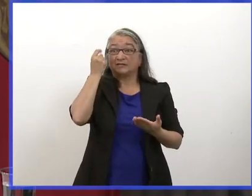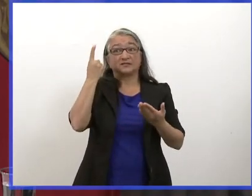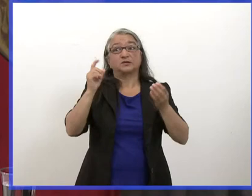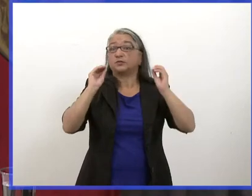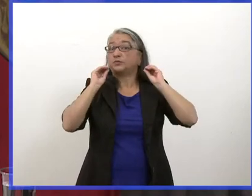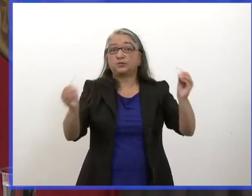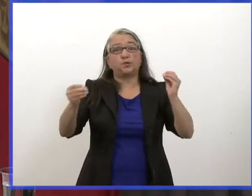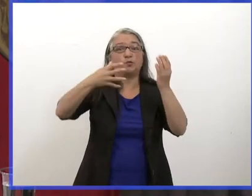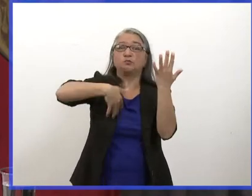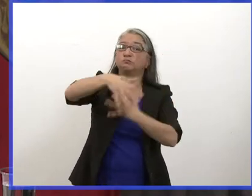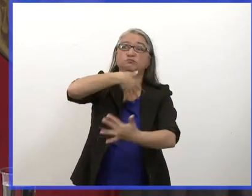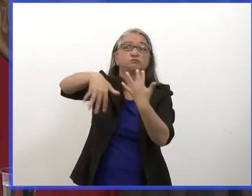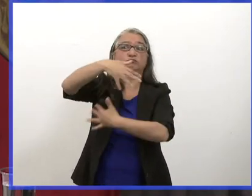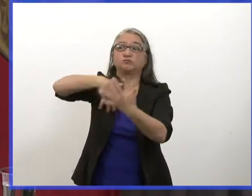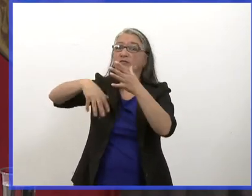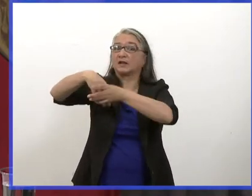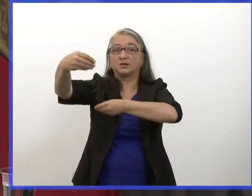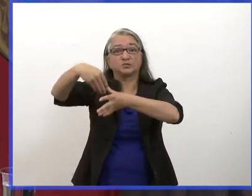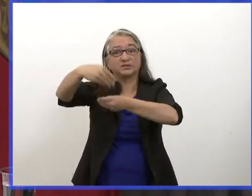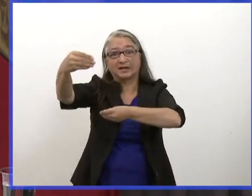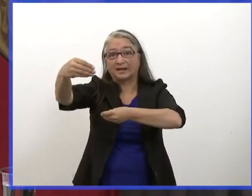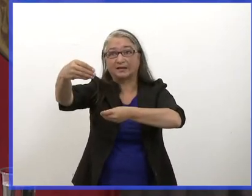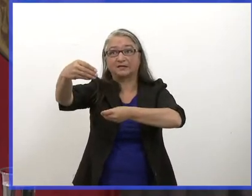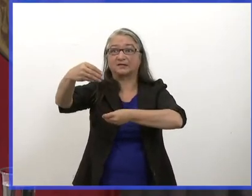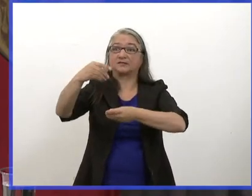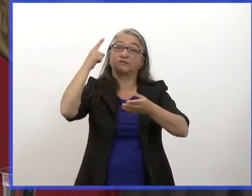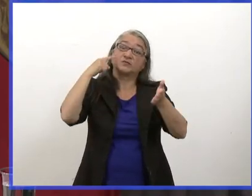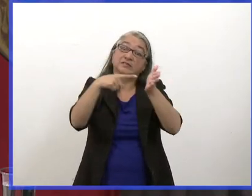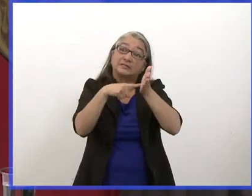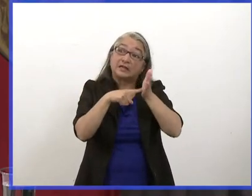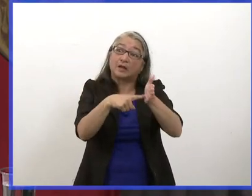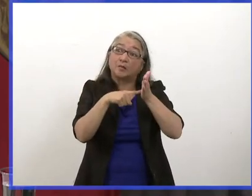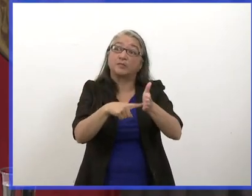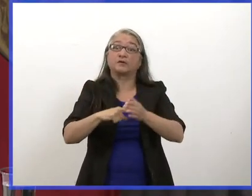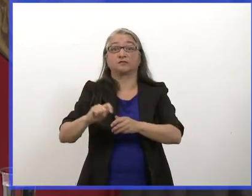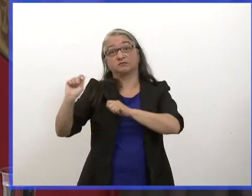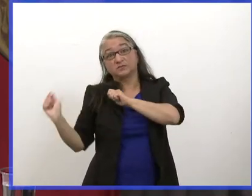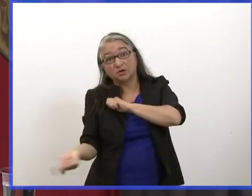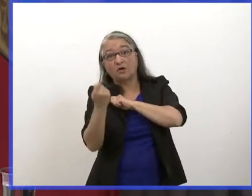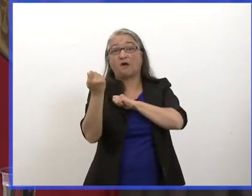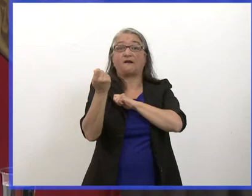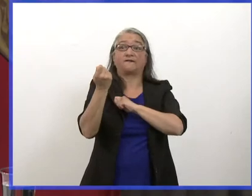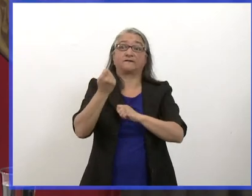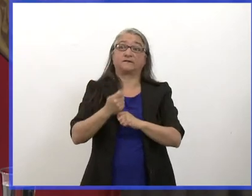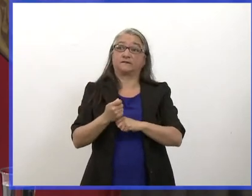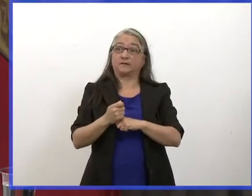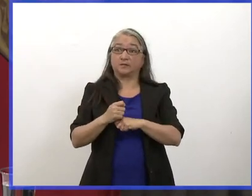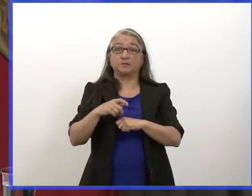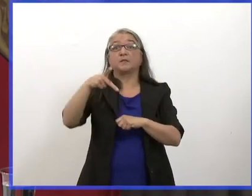includes playgrounds, golf courses, parks, sports fields,